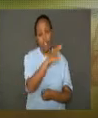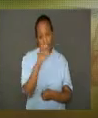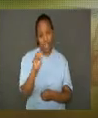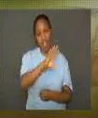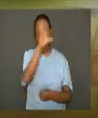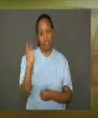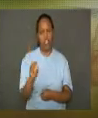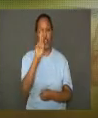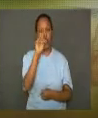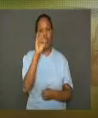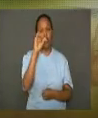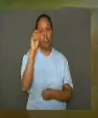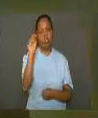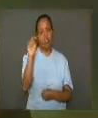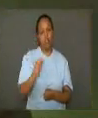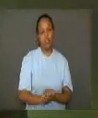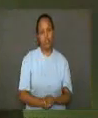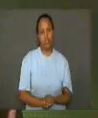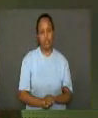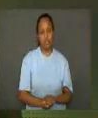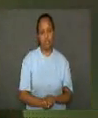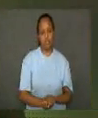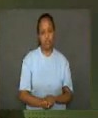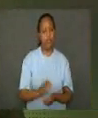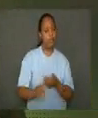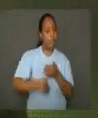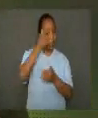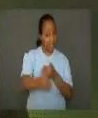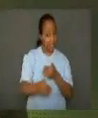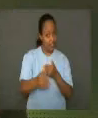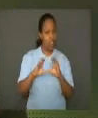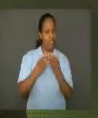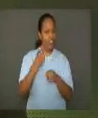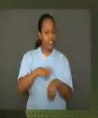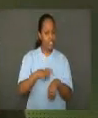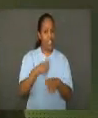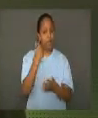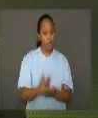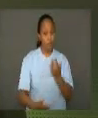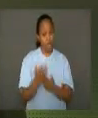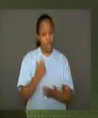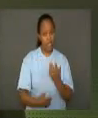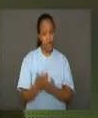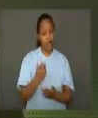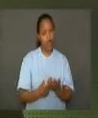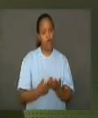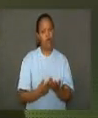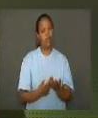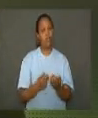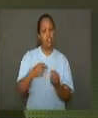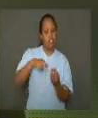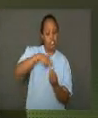the African Union. In our next lesson, we will discuss some of the more